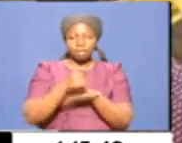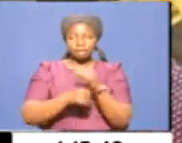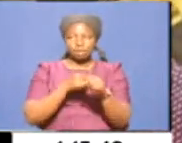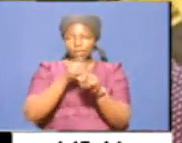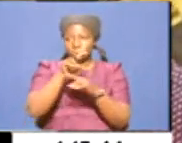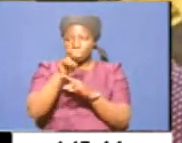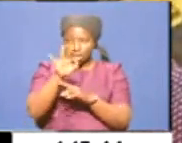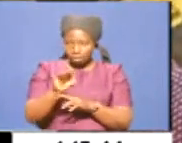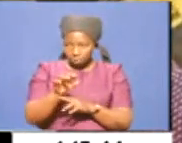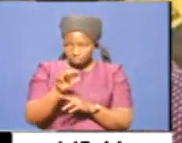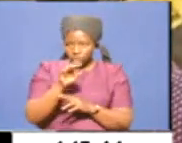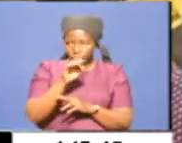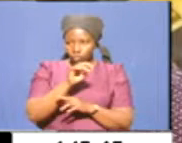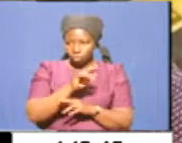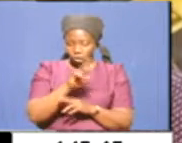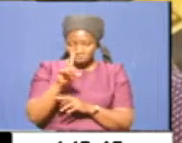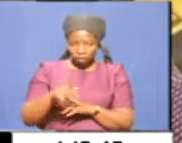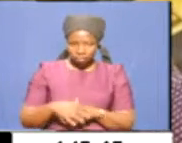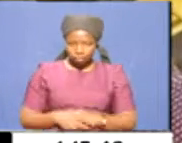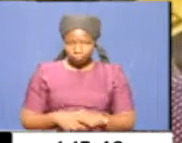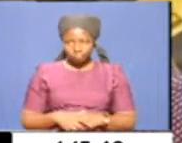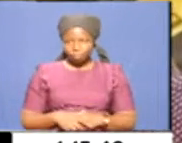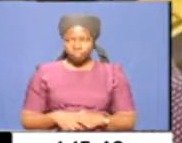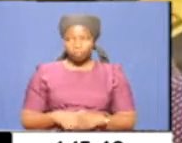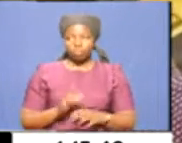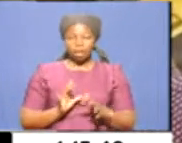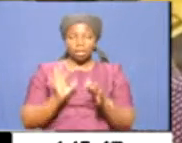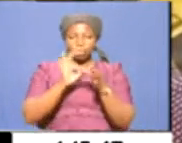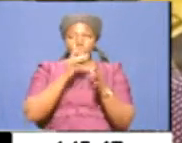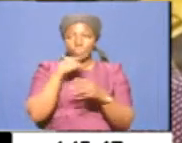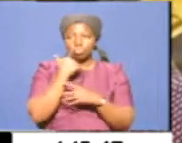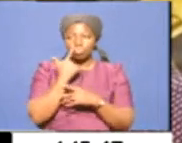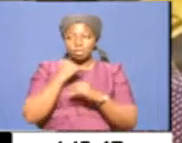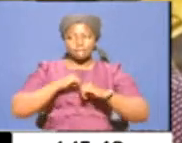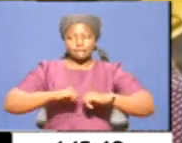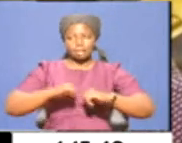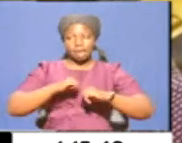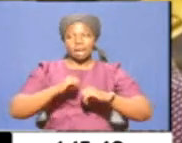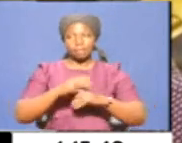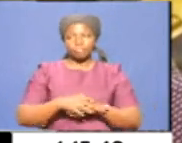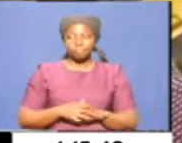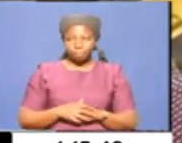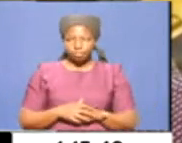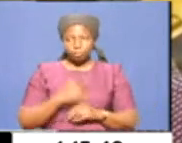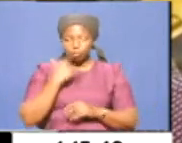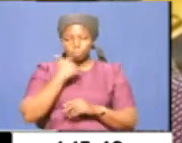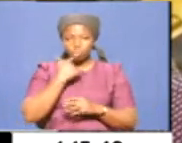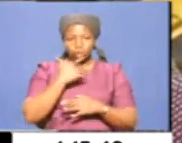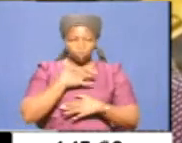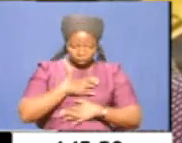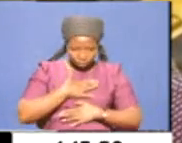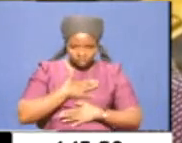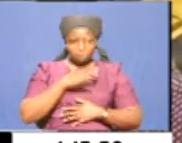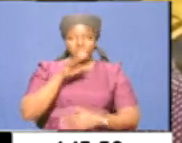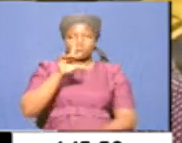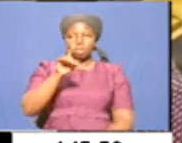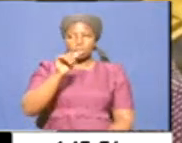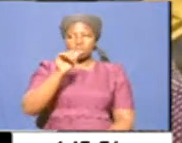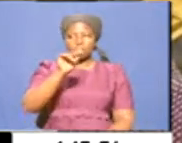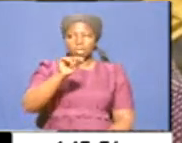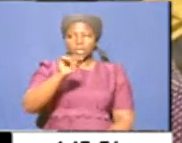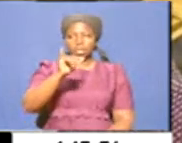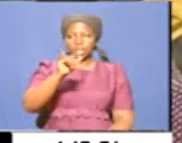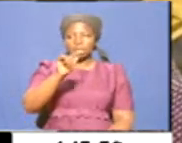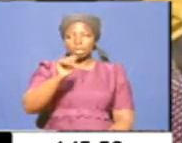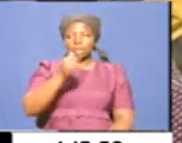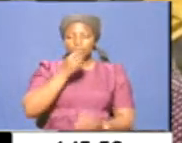chair of the Commonwealth Parliamentarians with Disability, that is Honorable Danita Gati, to actually tell us what